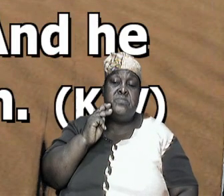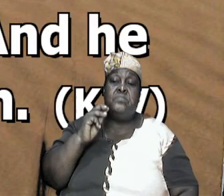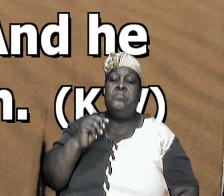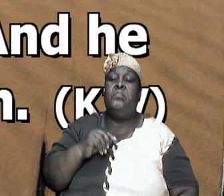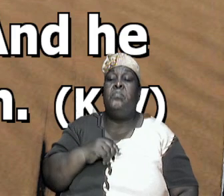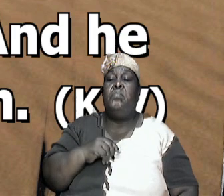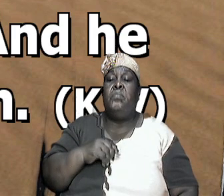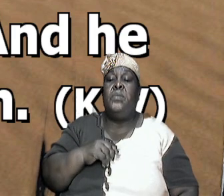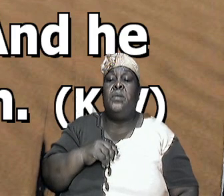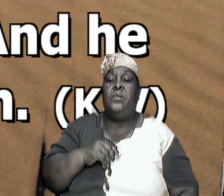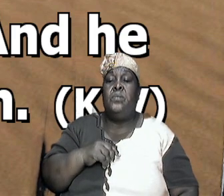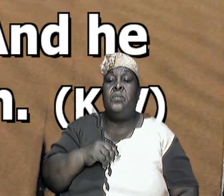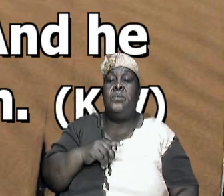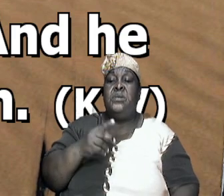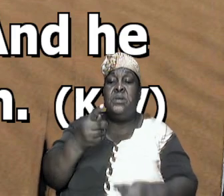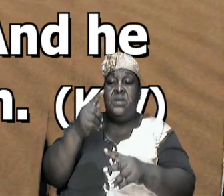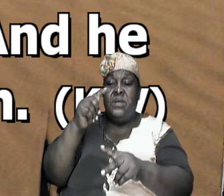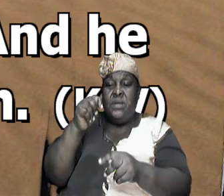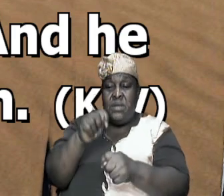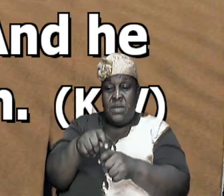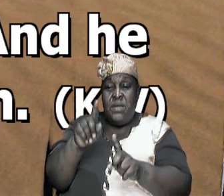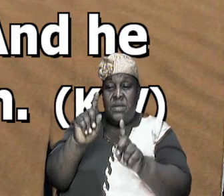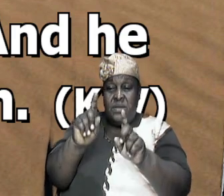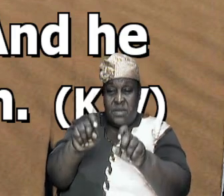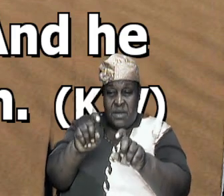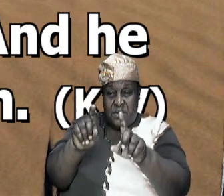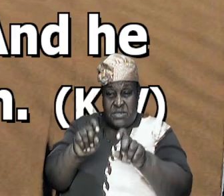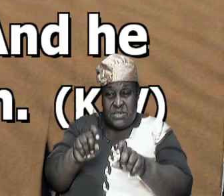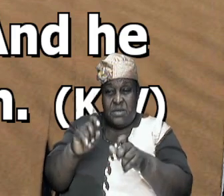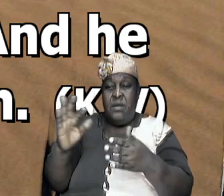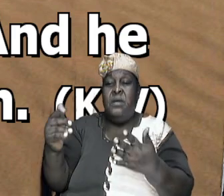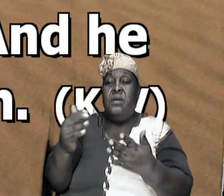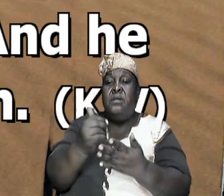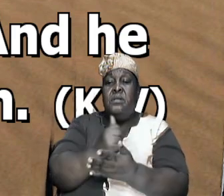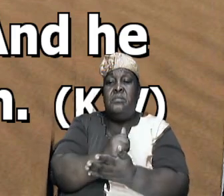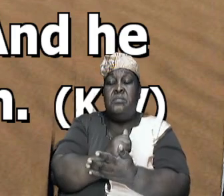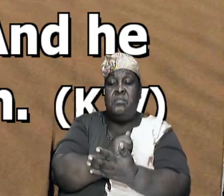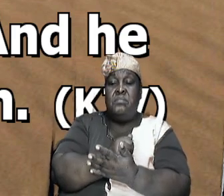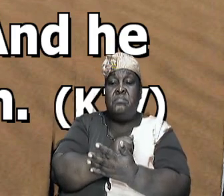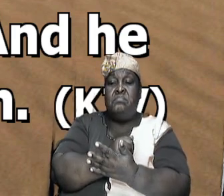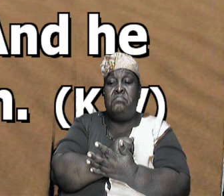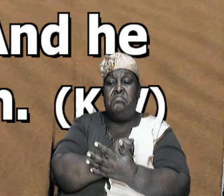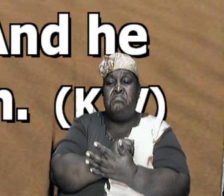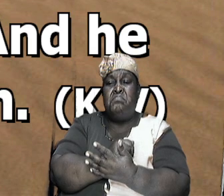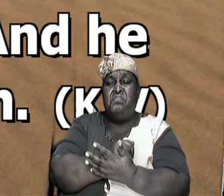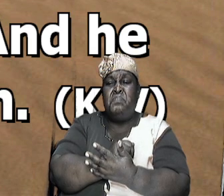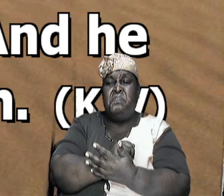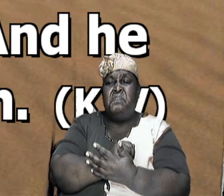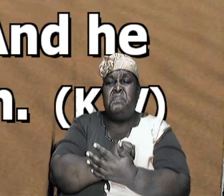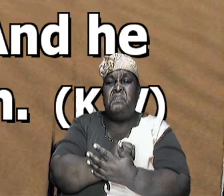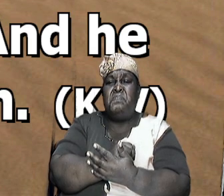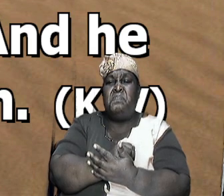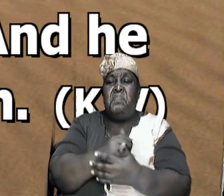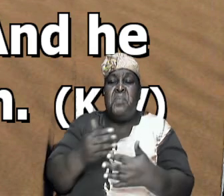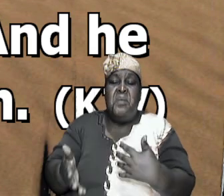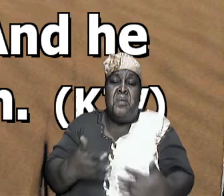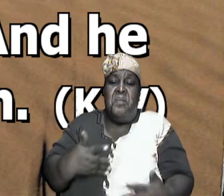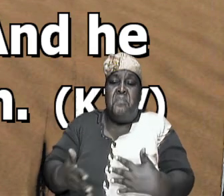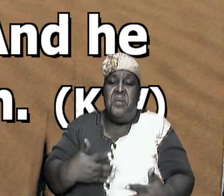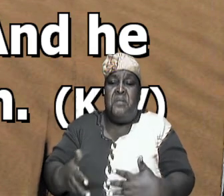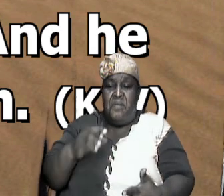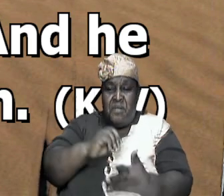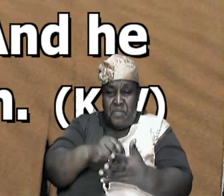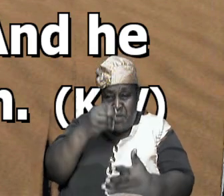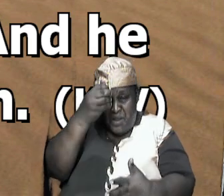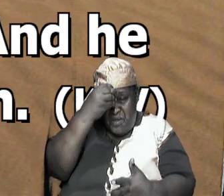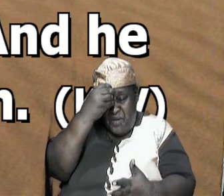know, Matthew was a tax collector. He was, it probably was a high-rank job in that time. Probably would have had to learn